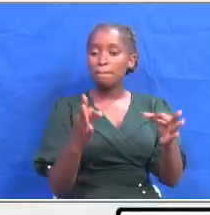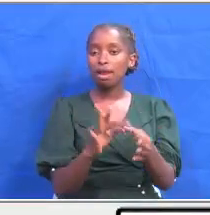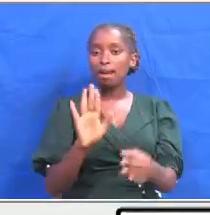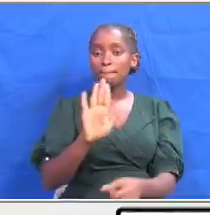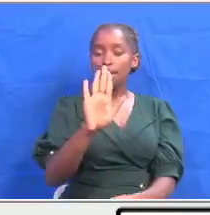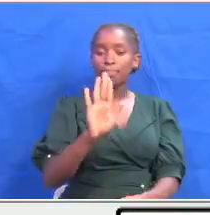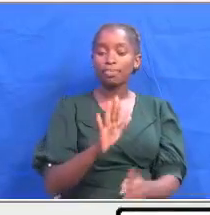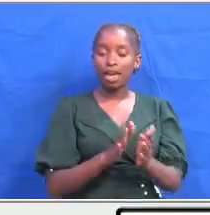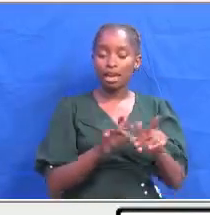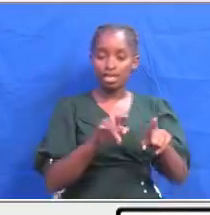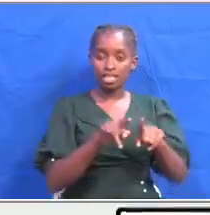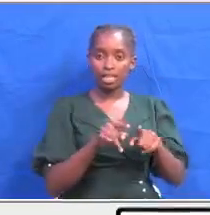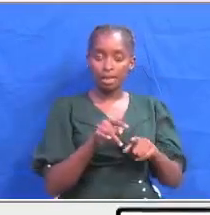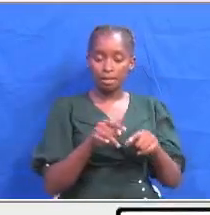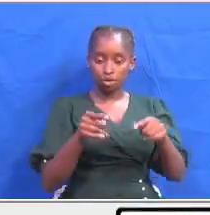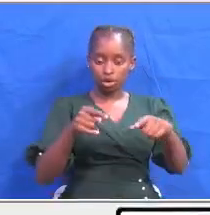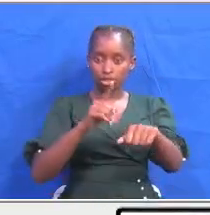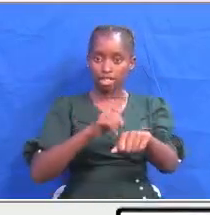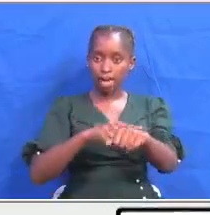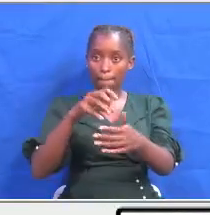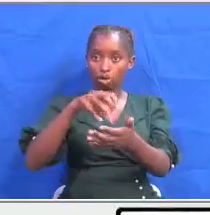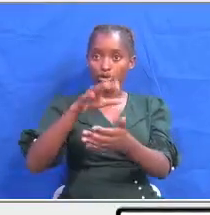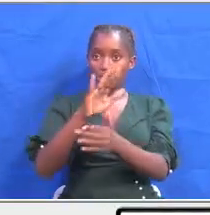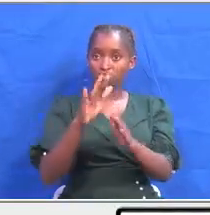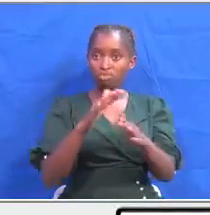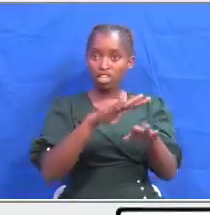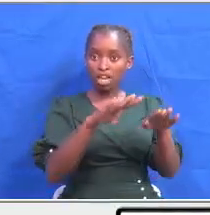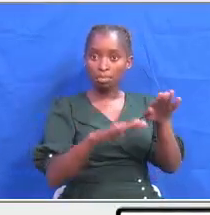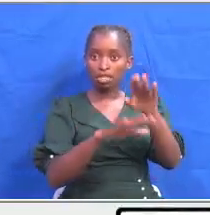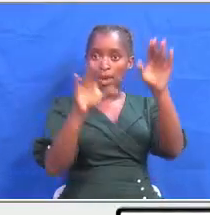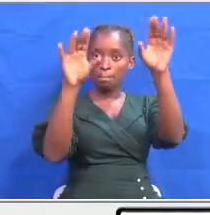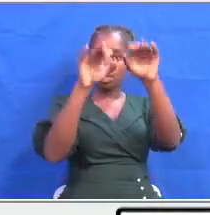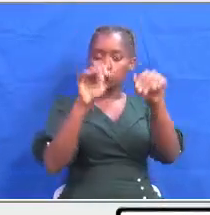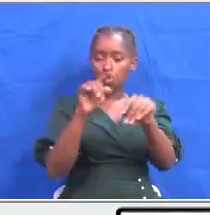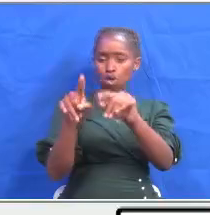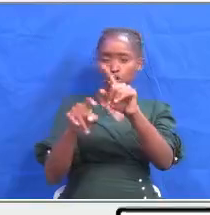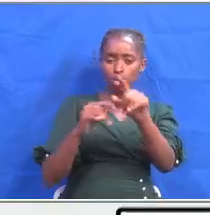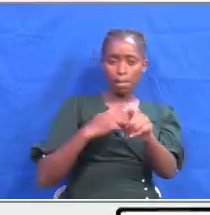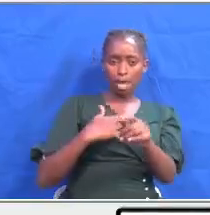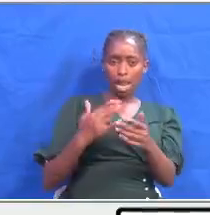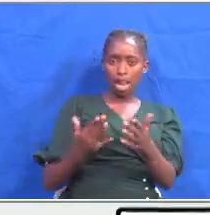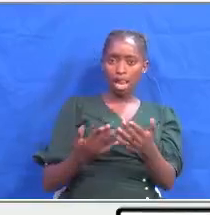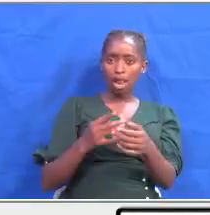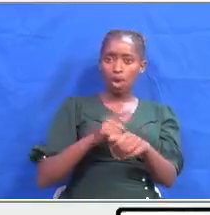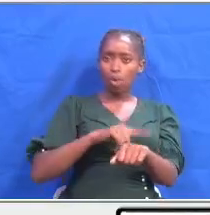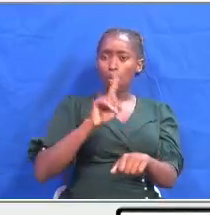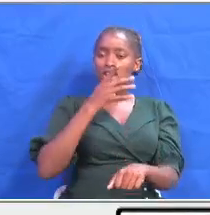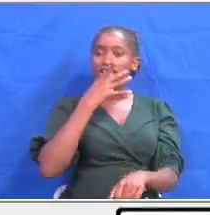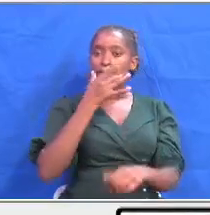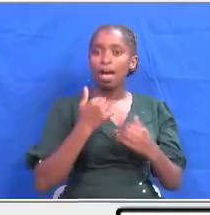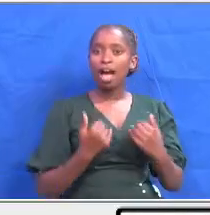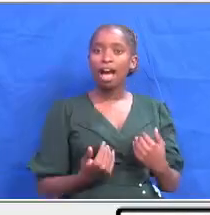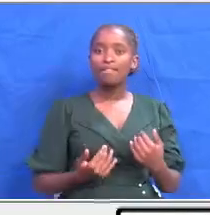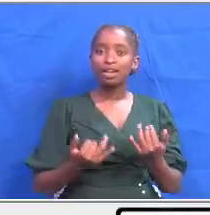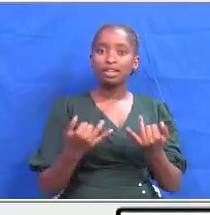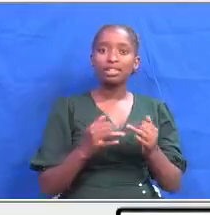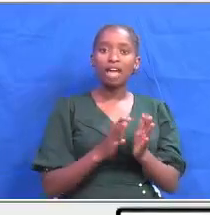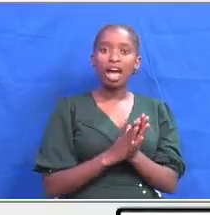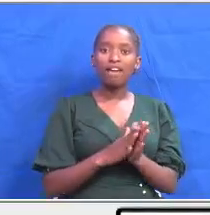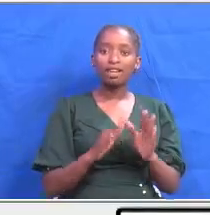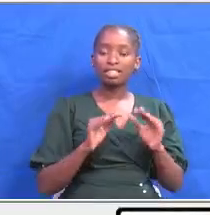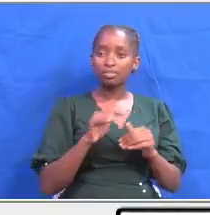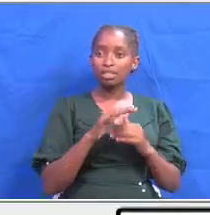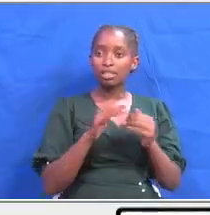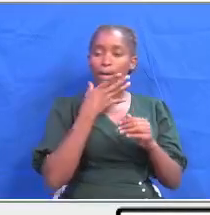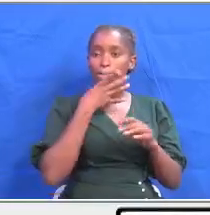sit in as deputy president. My question will be, when did he mishandle his brother's family? Was it